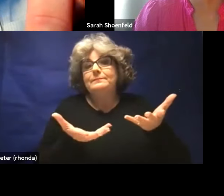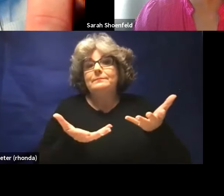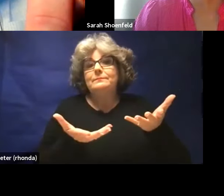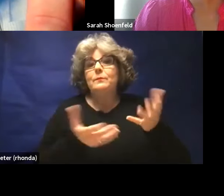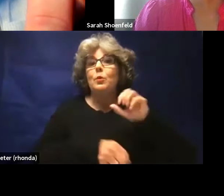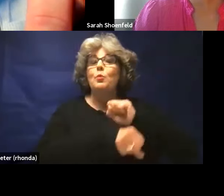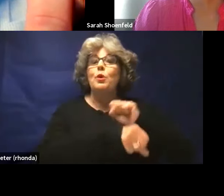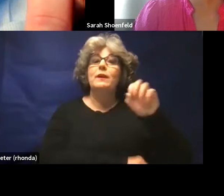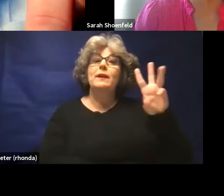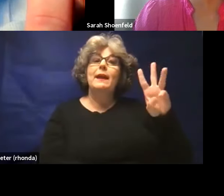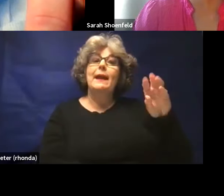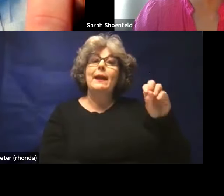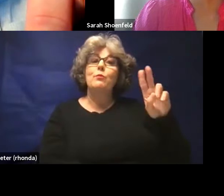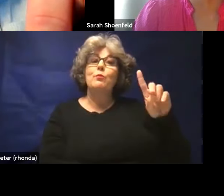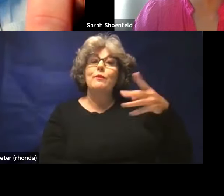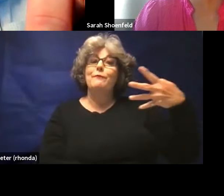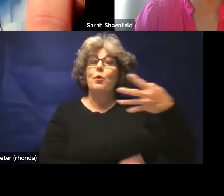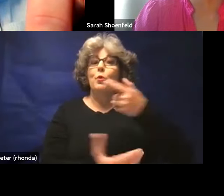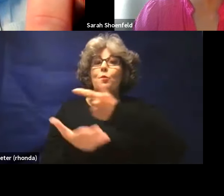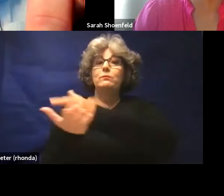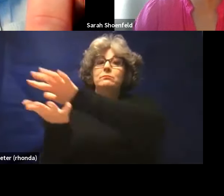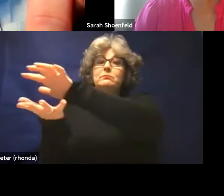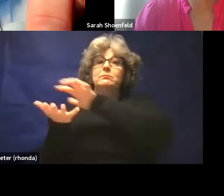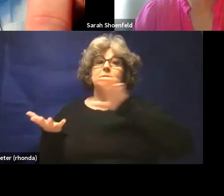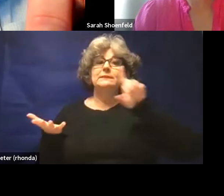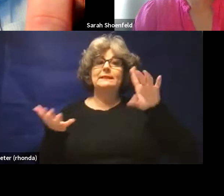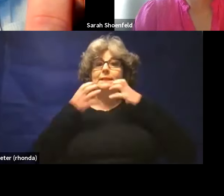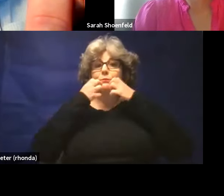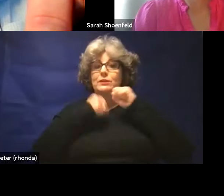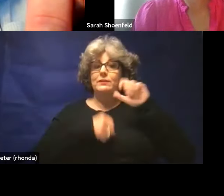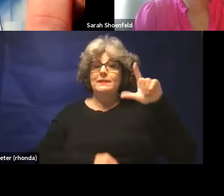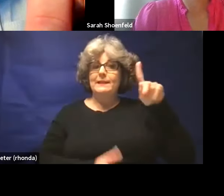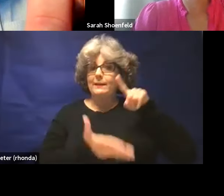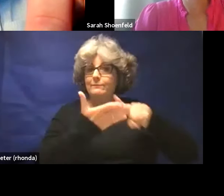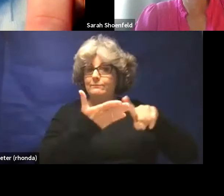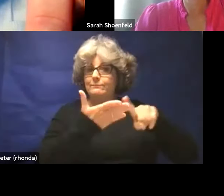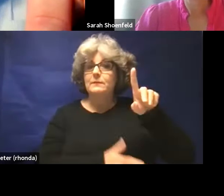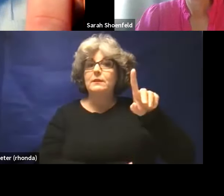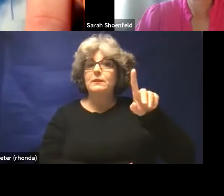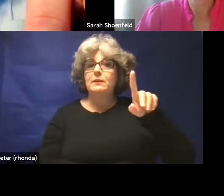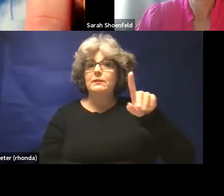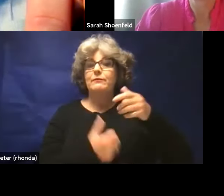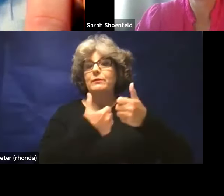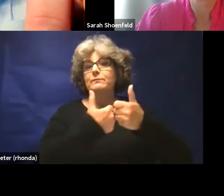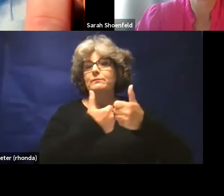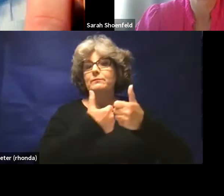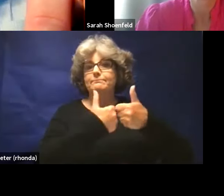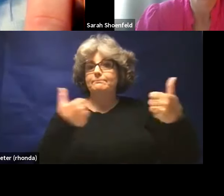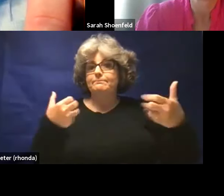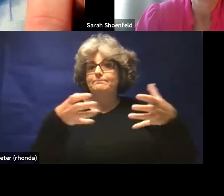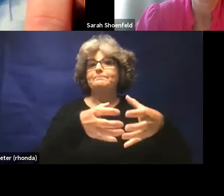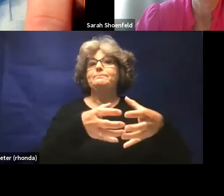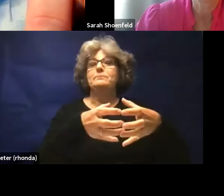working in Ward 4. We got a grant from DC Preservation League to research Ward 4 for mapping segregation. And so